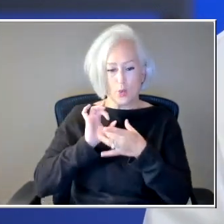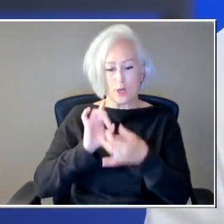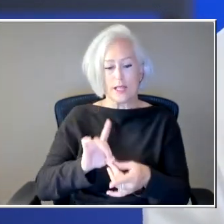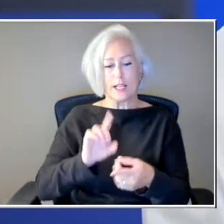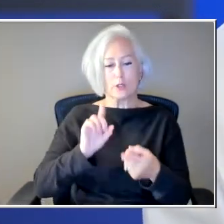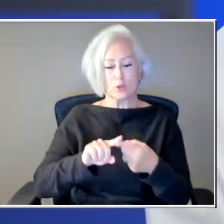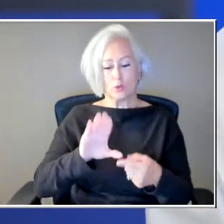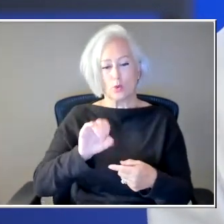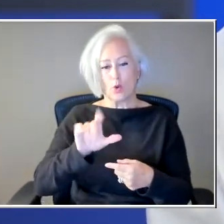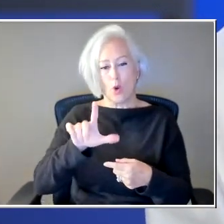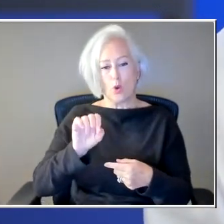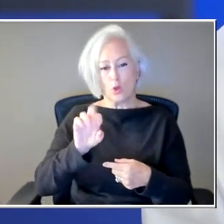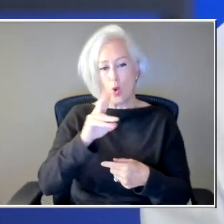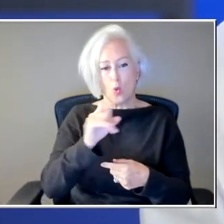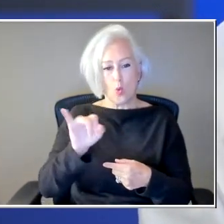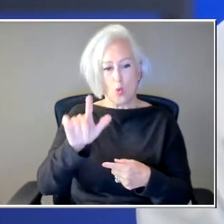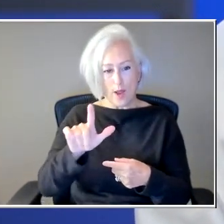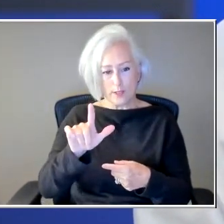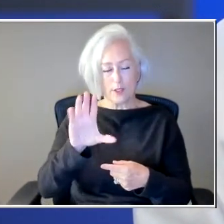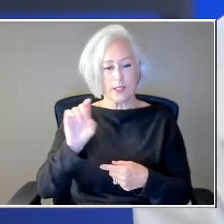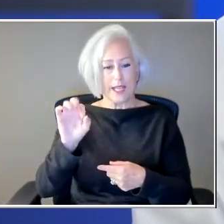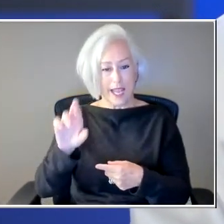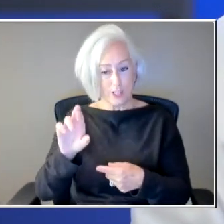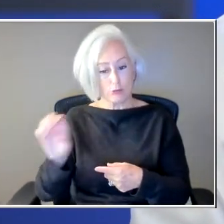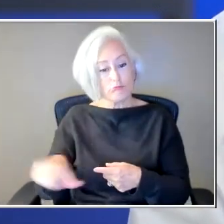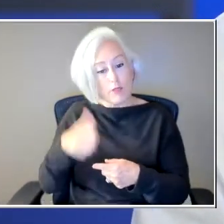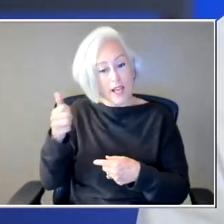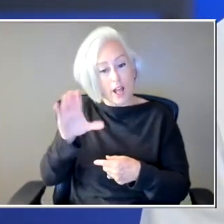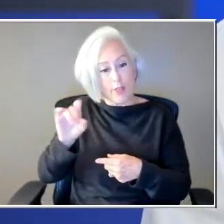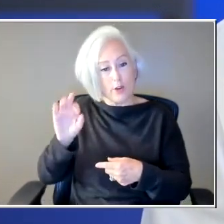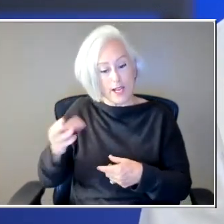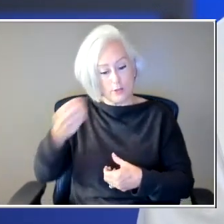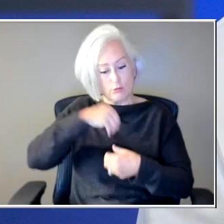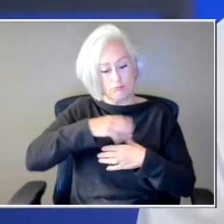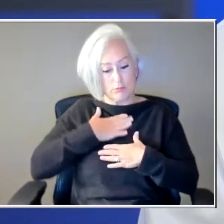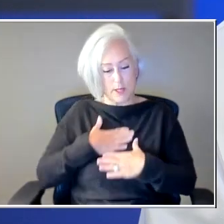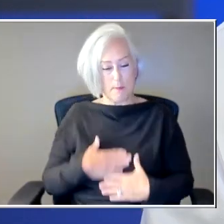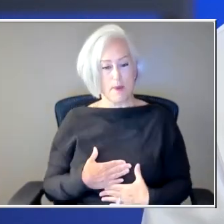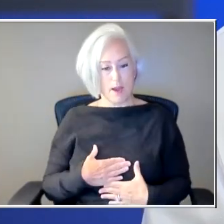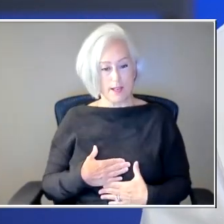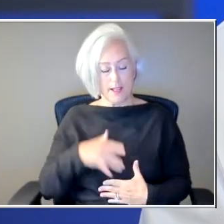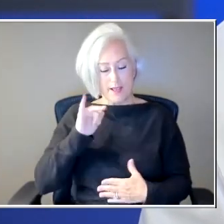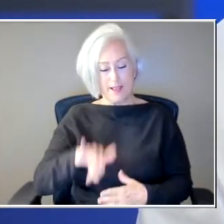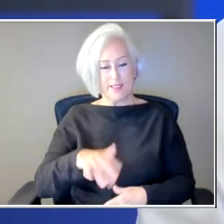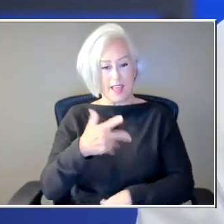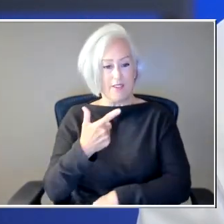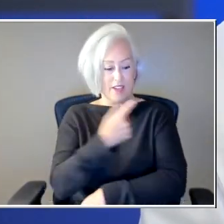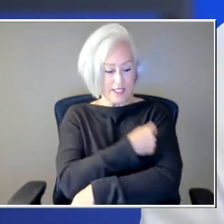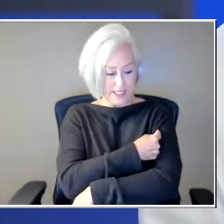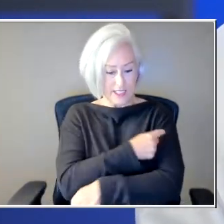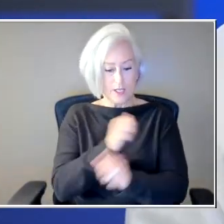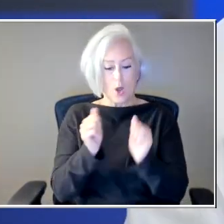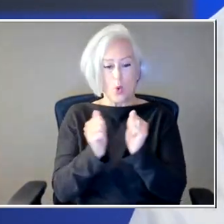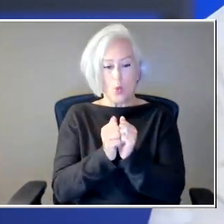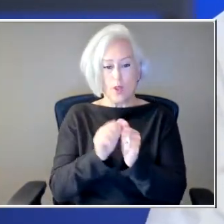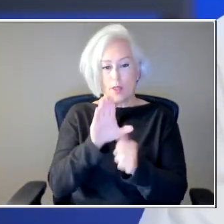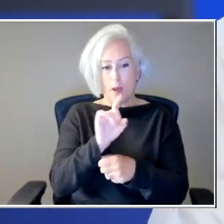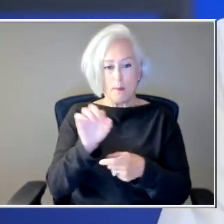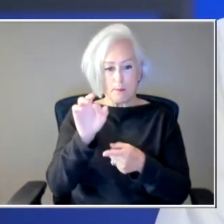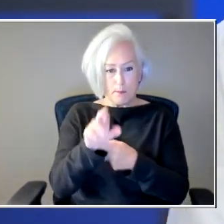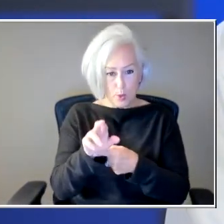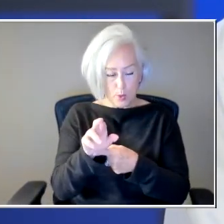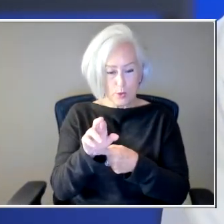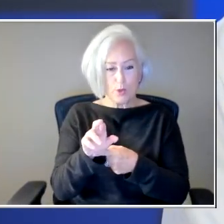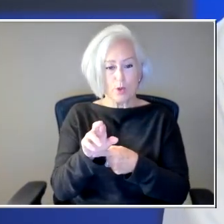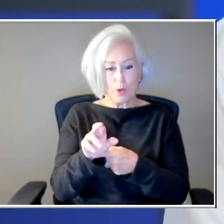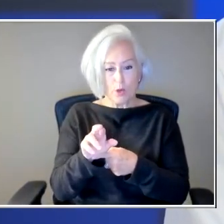cancers in the human body. So by testing these three vaccines in combination with an immune booster to generate high quality immune